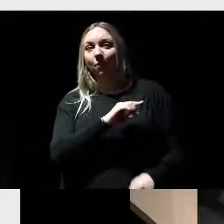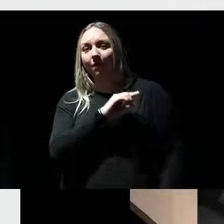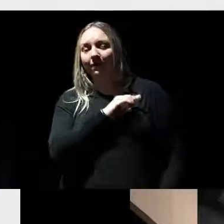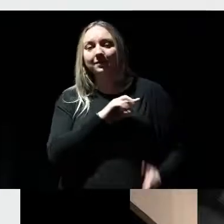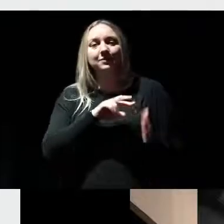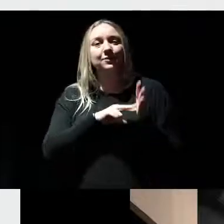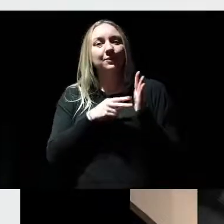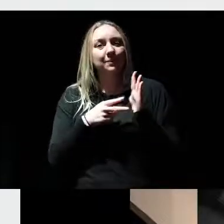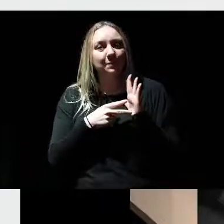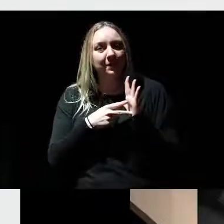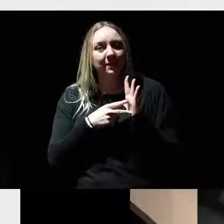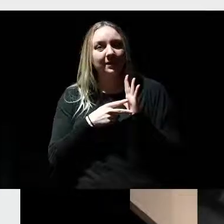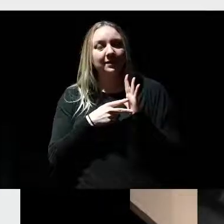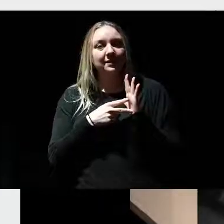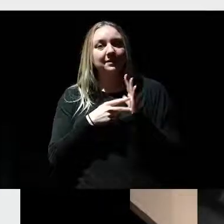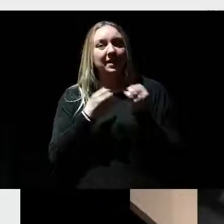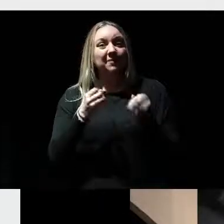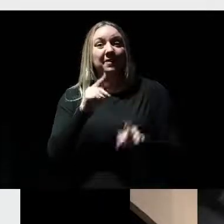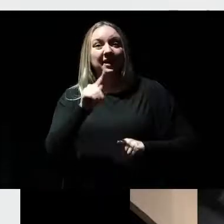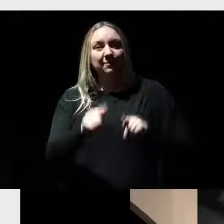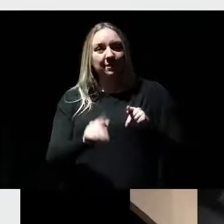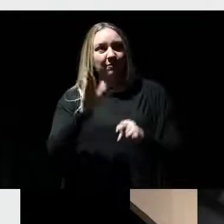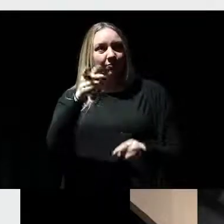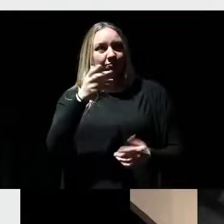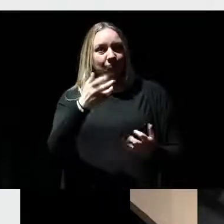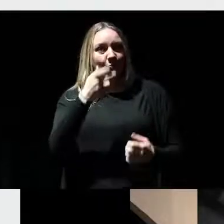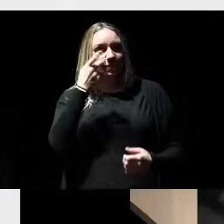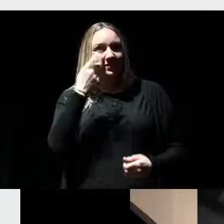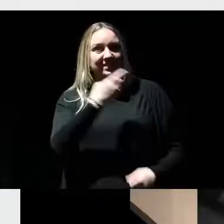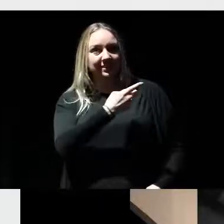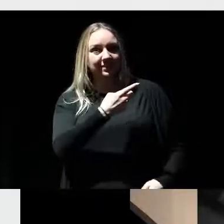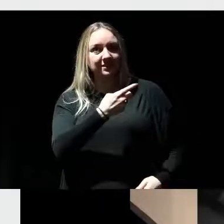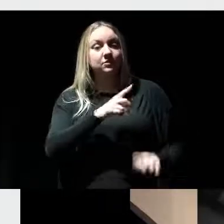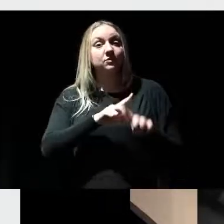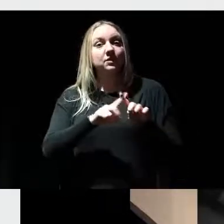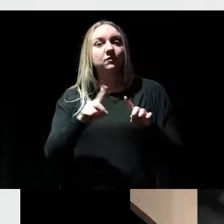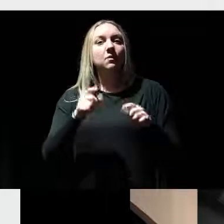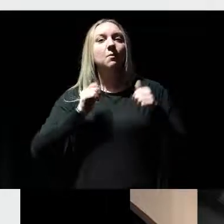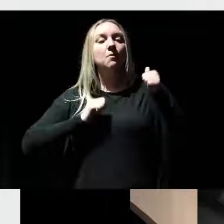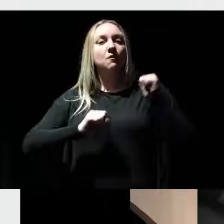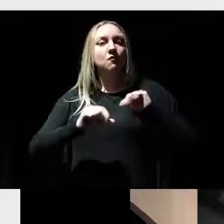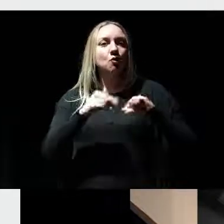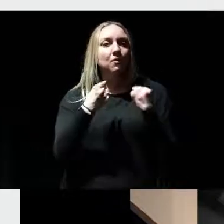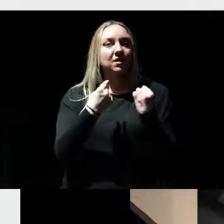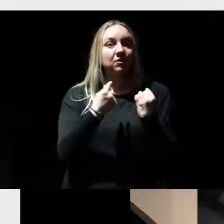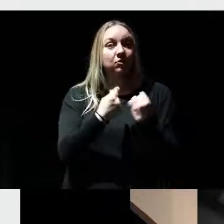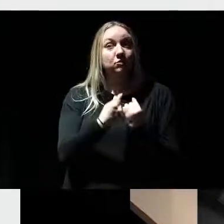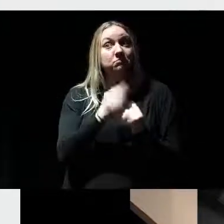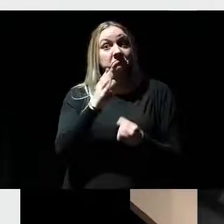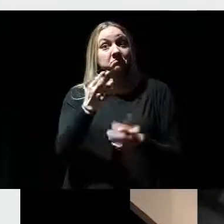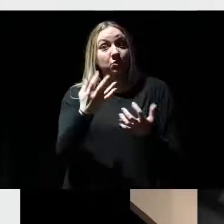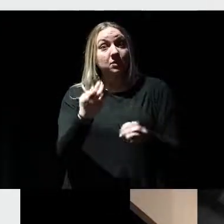attraction to different performers and groups nationally and